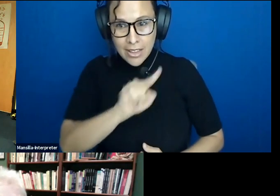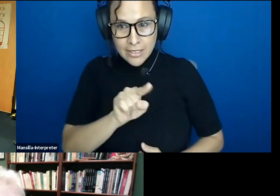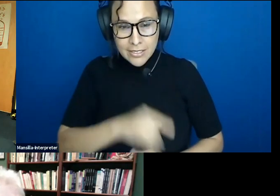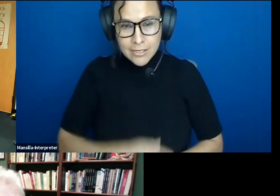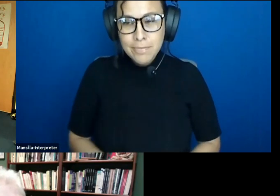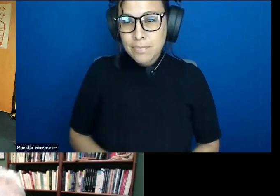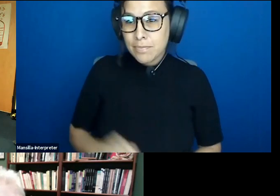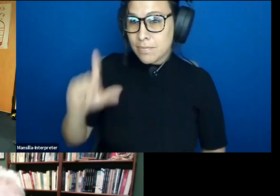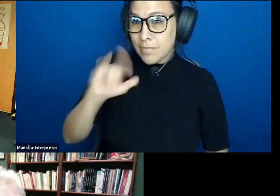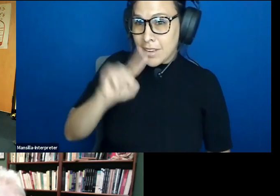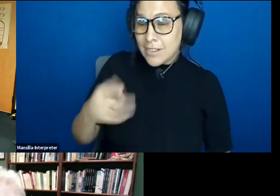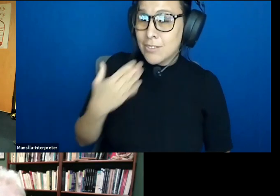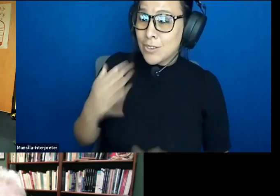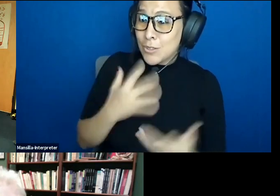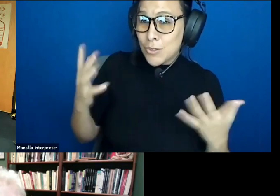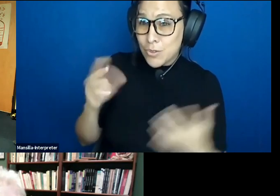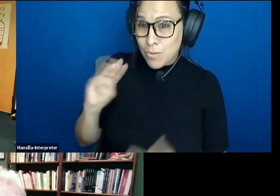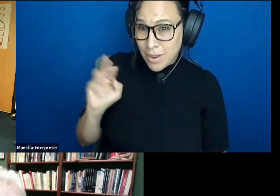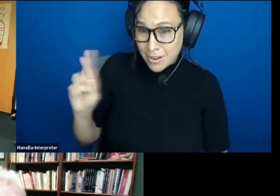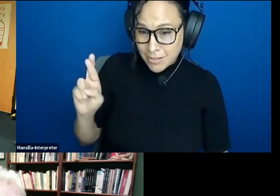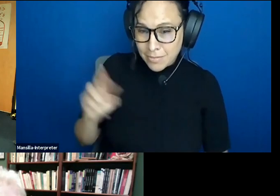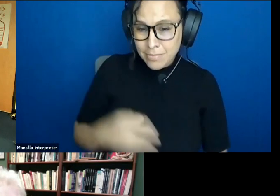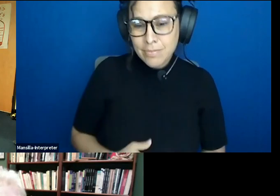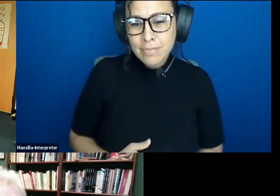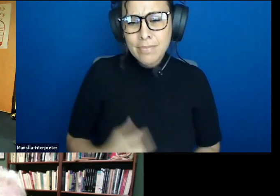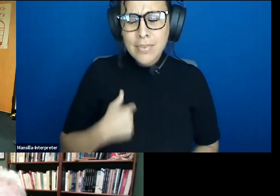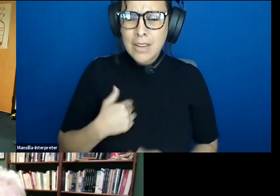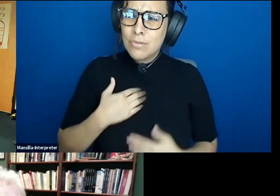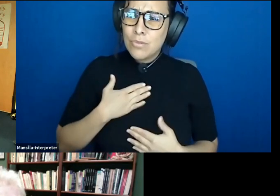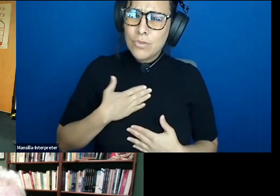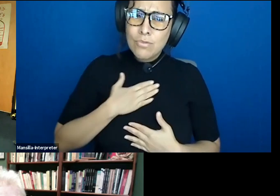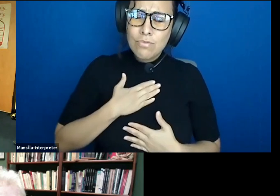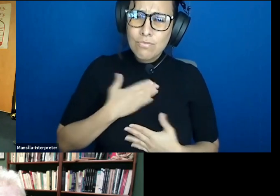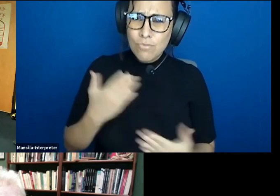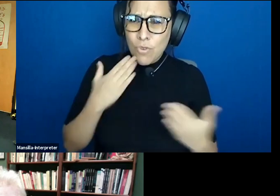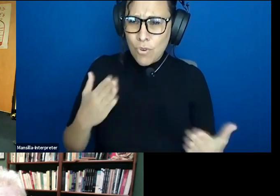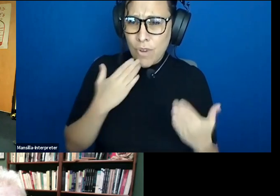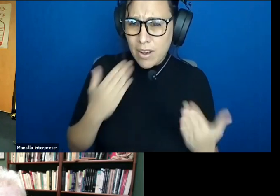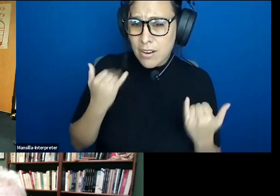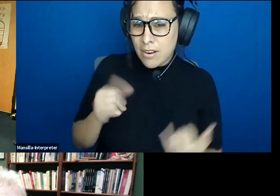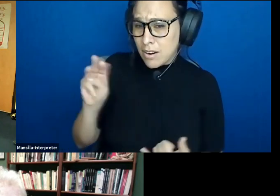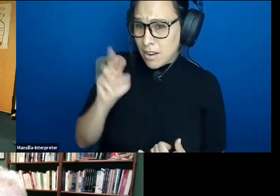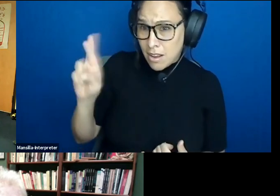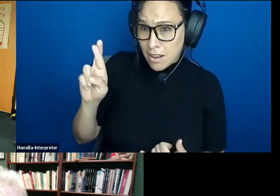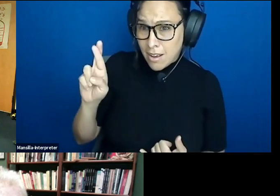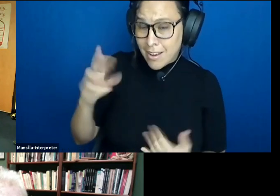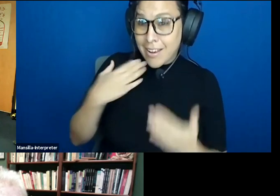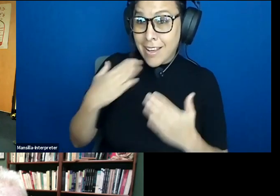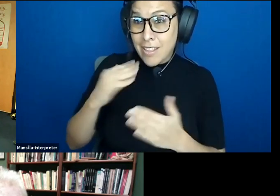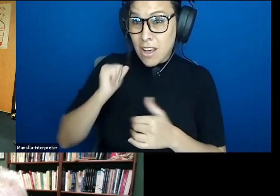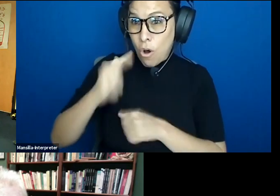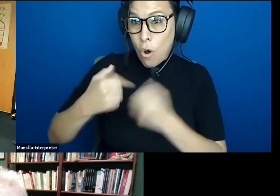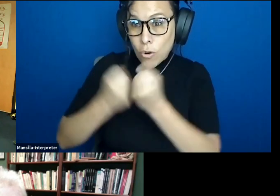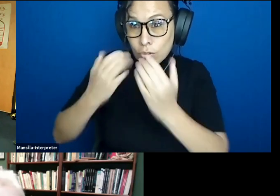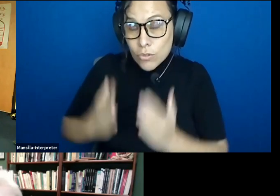Thank you so much, Margaret. I am so grateful also that Margaret was able to thank all of our sponsors